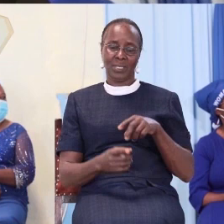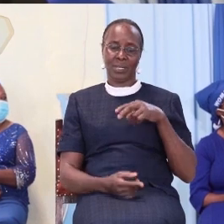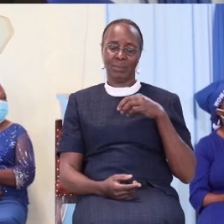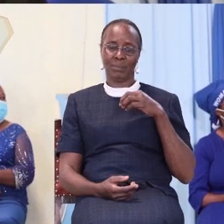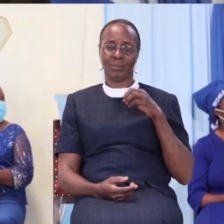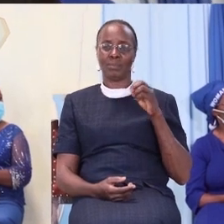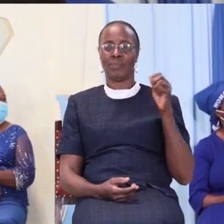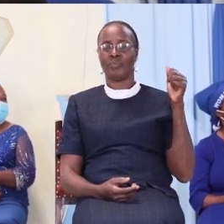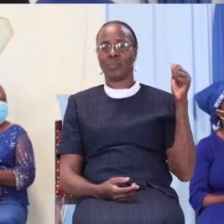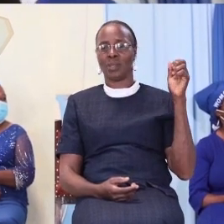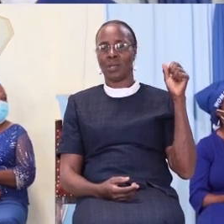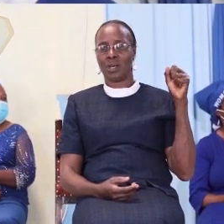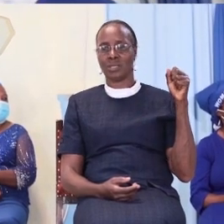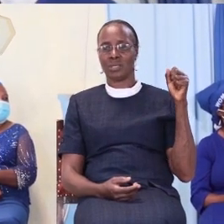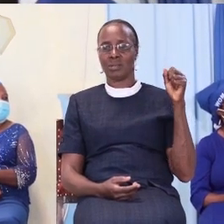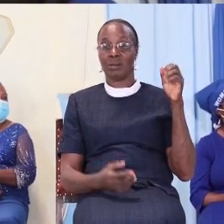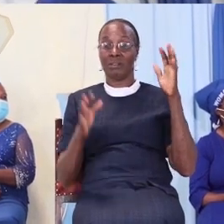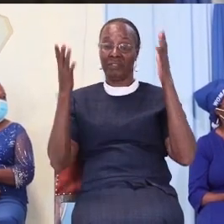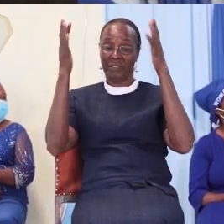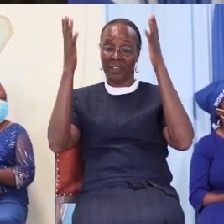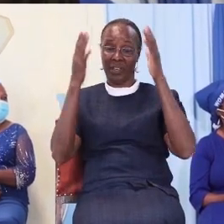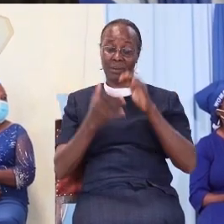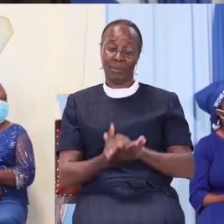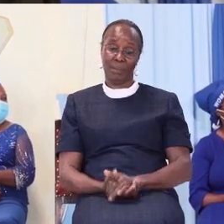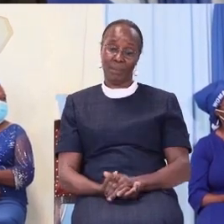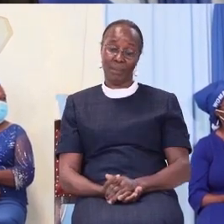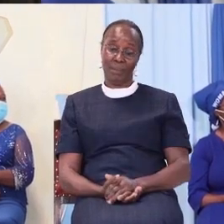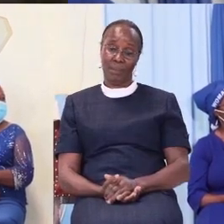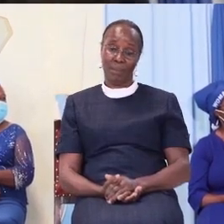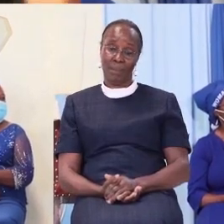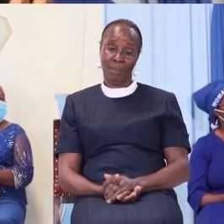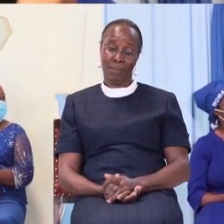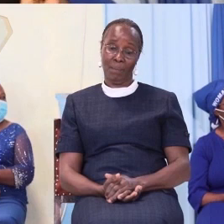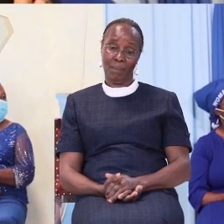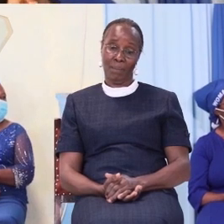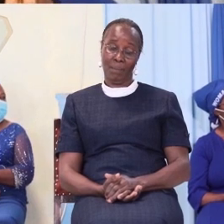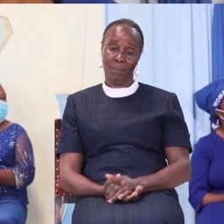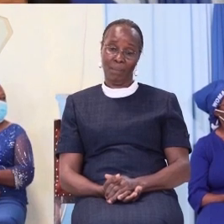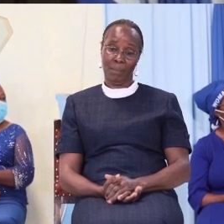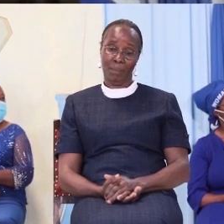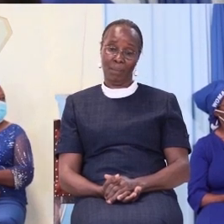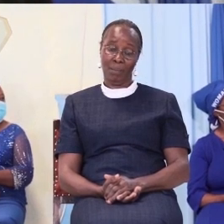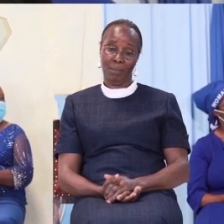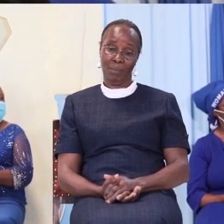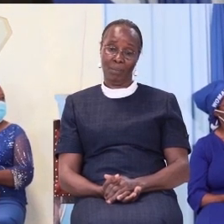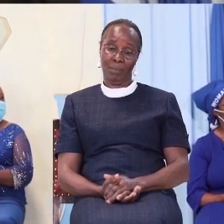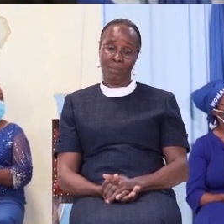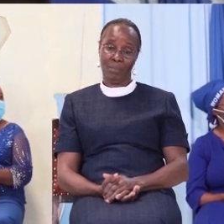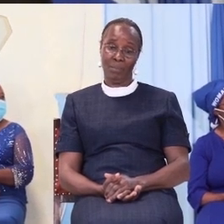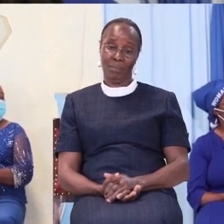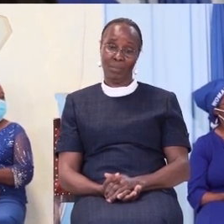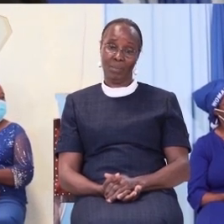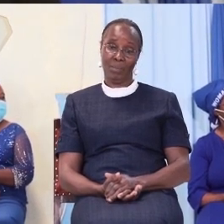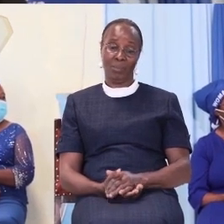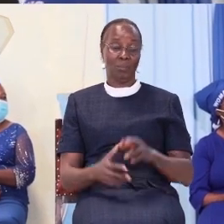you. It is not a person who went before you. And it doesn't matter the situation that